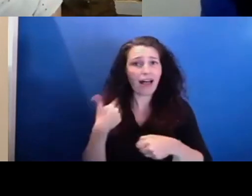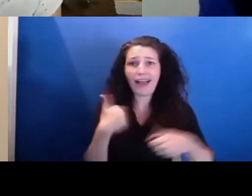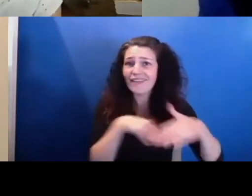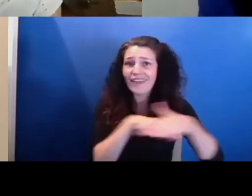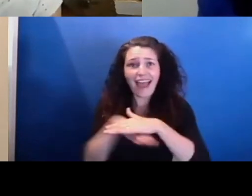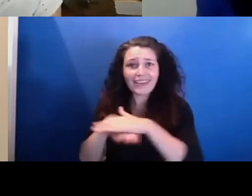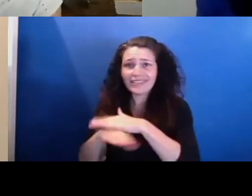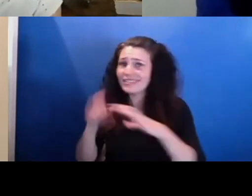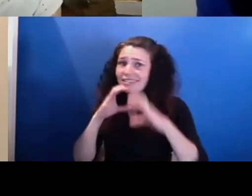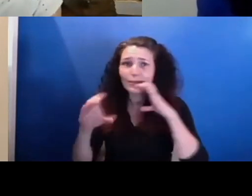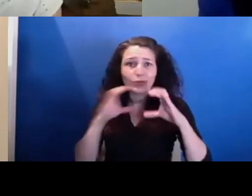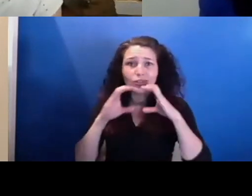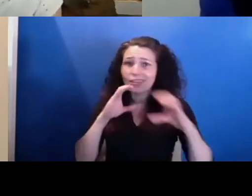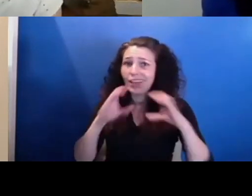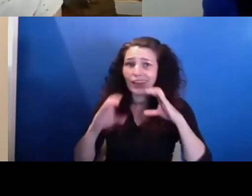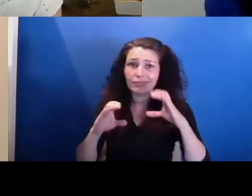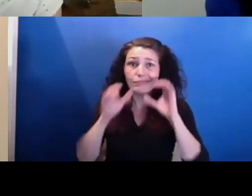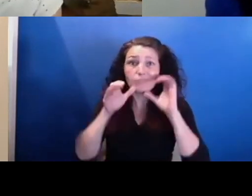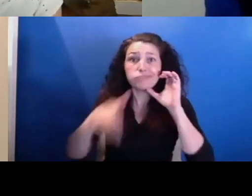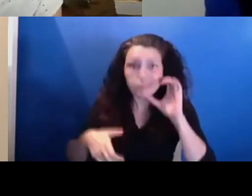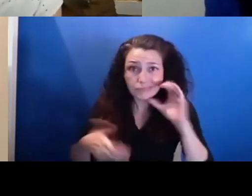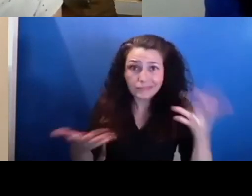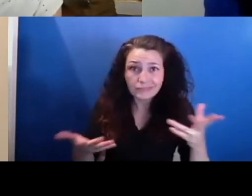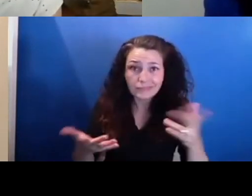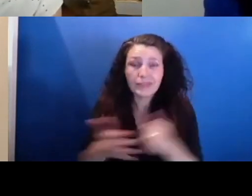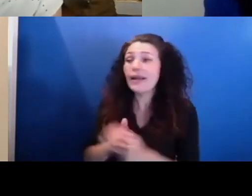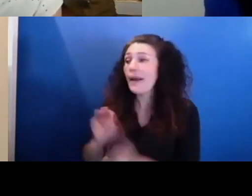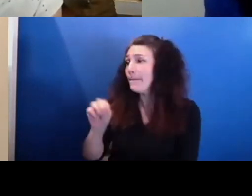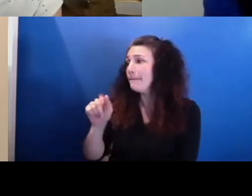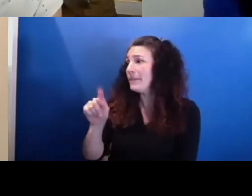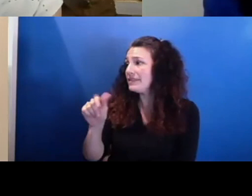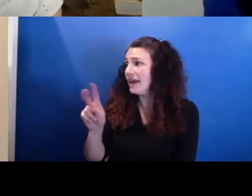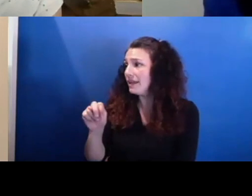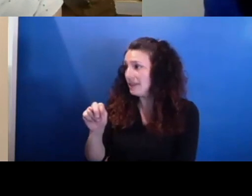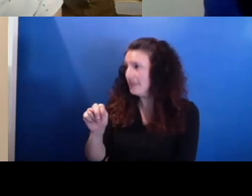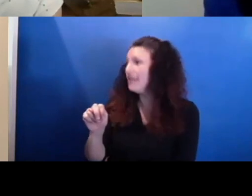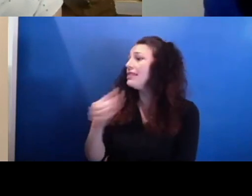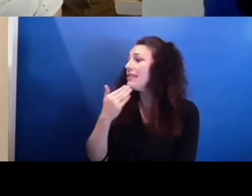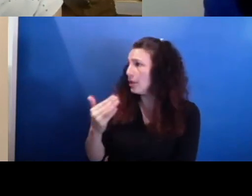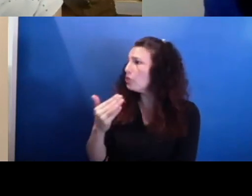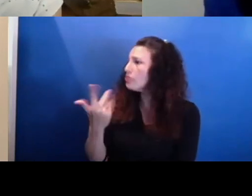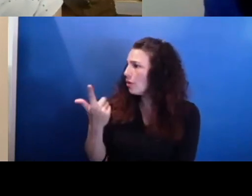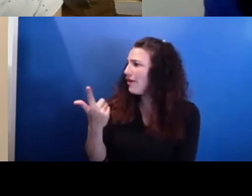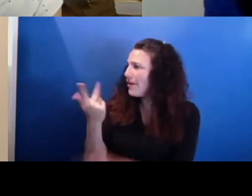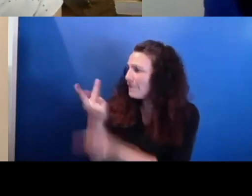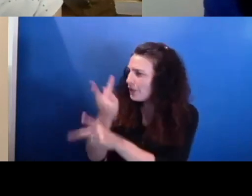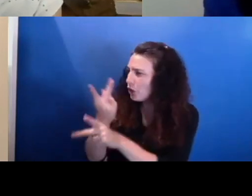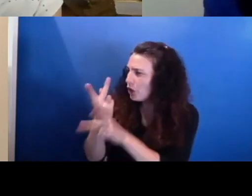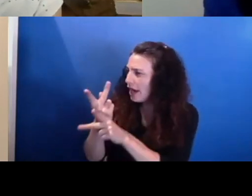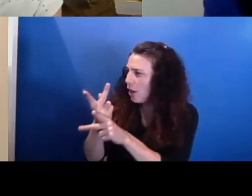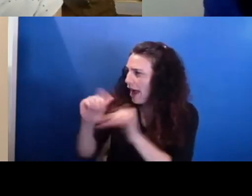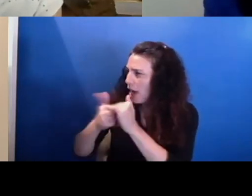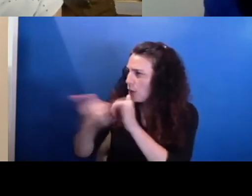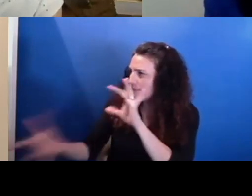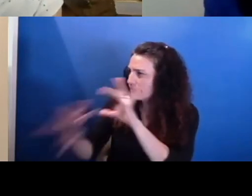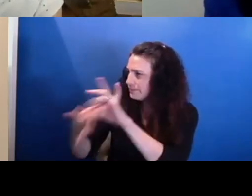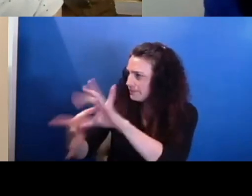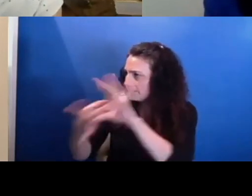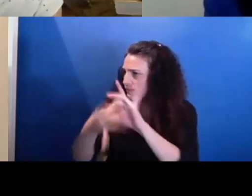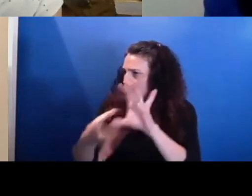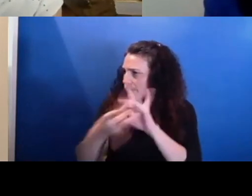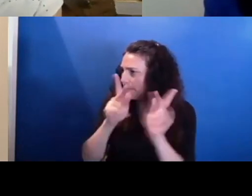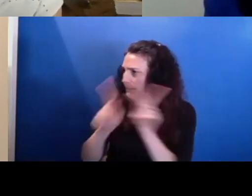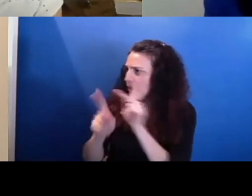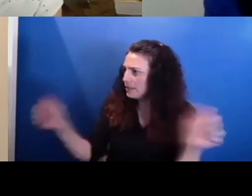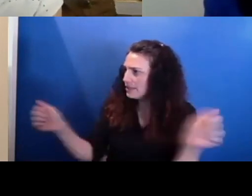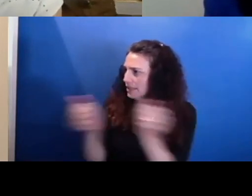So essentially finding ways to bring people together, promote that dialogue, different mediums for the future, or media as